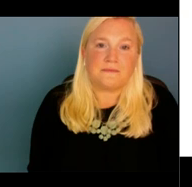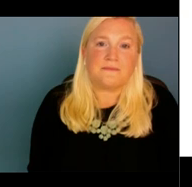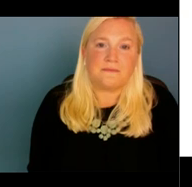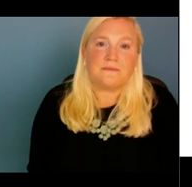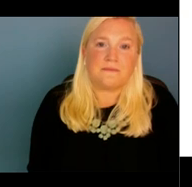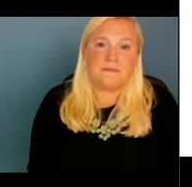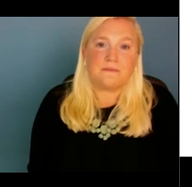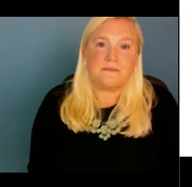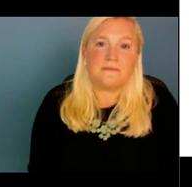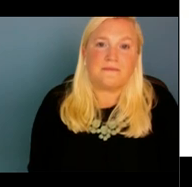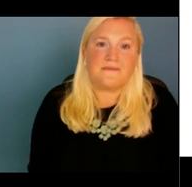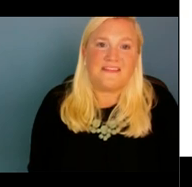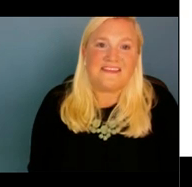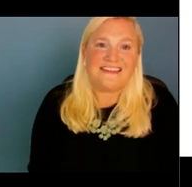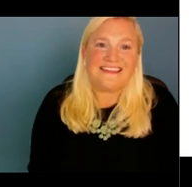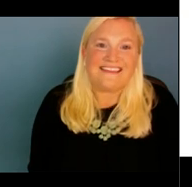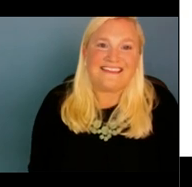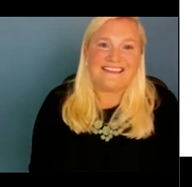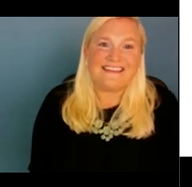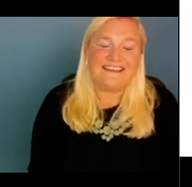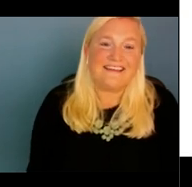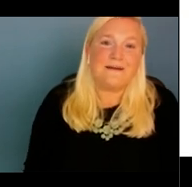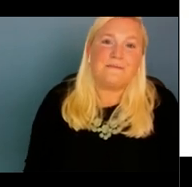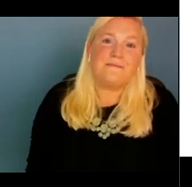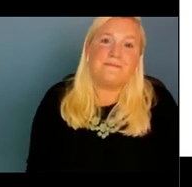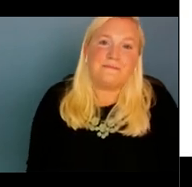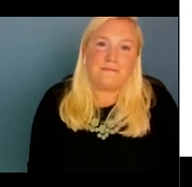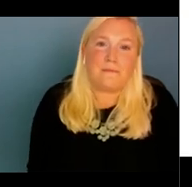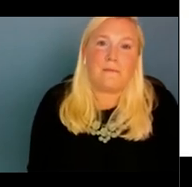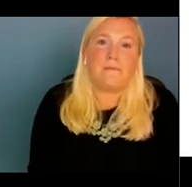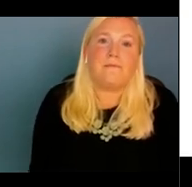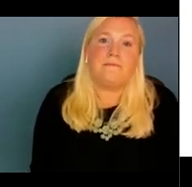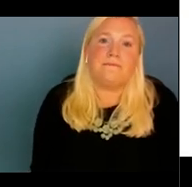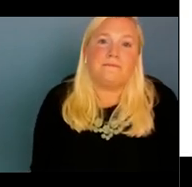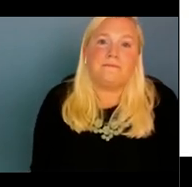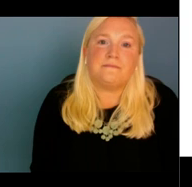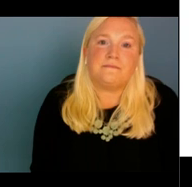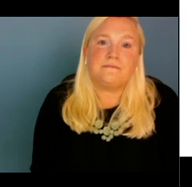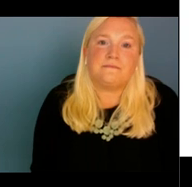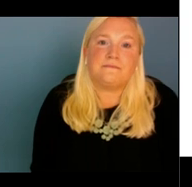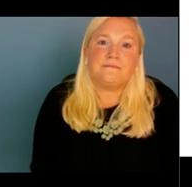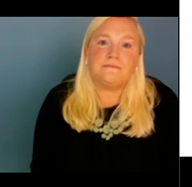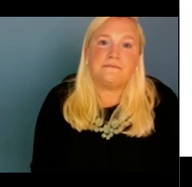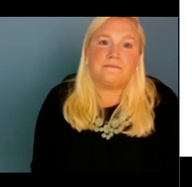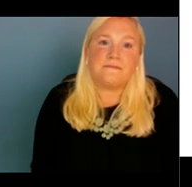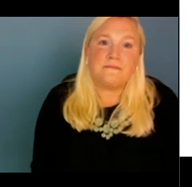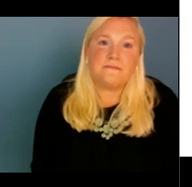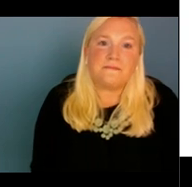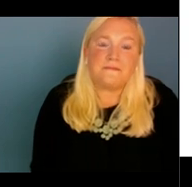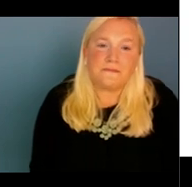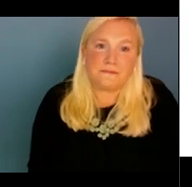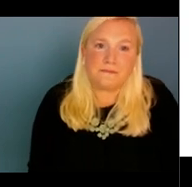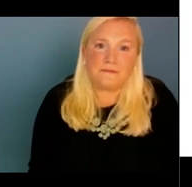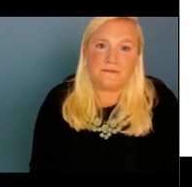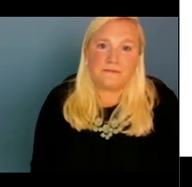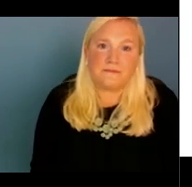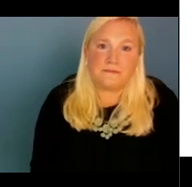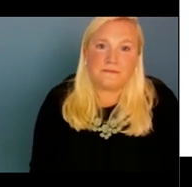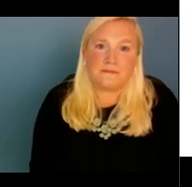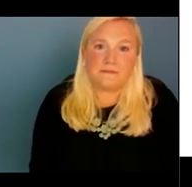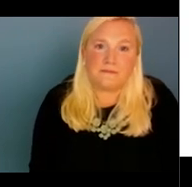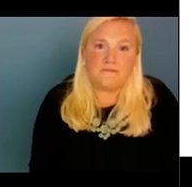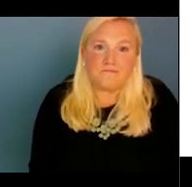and swallowing and all those other things we do, then that's okay. I personally have a threshold